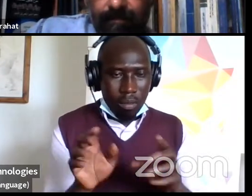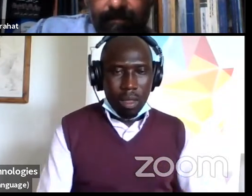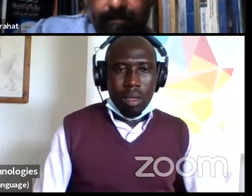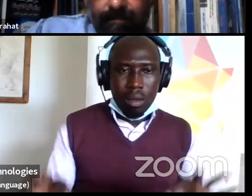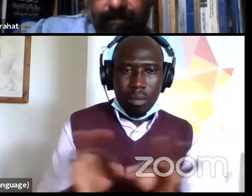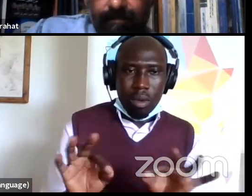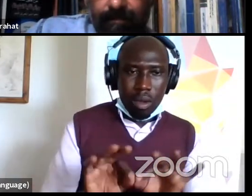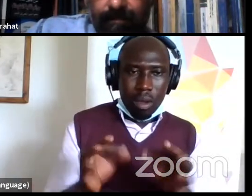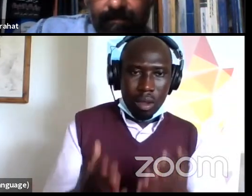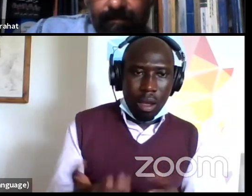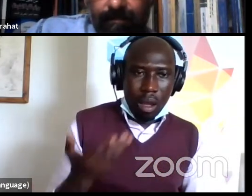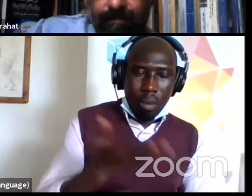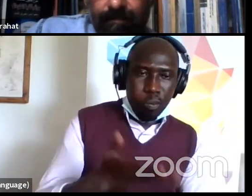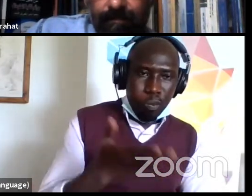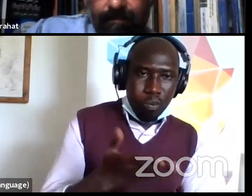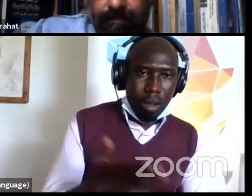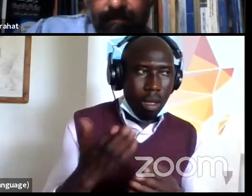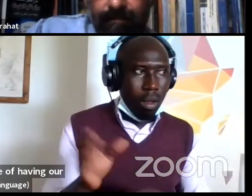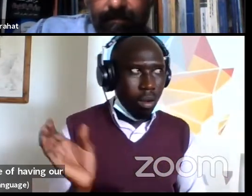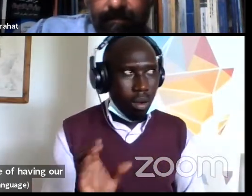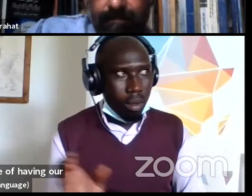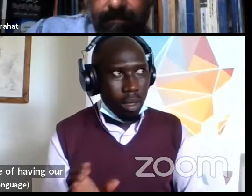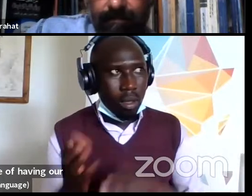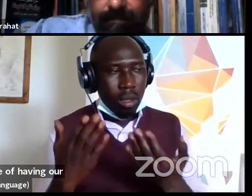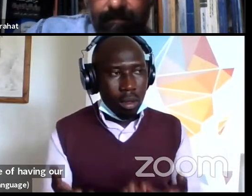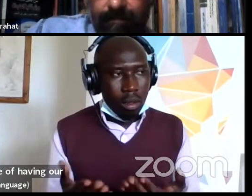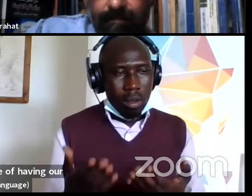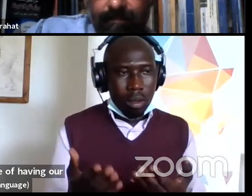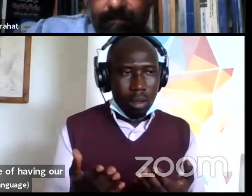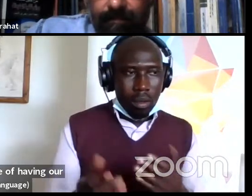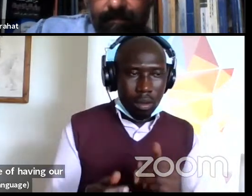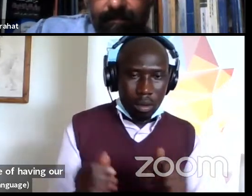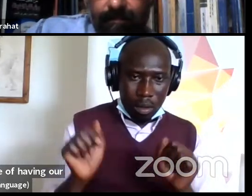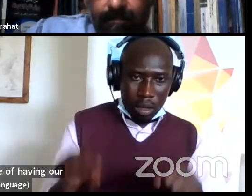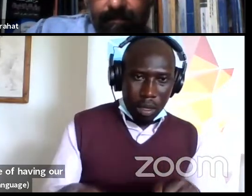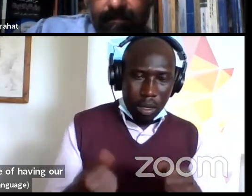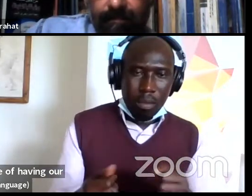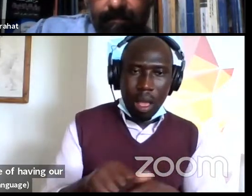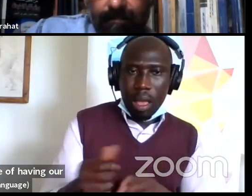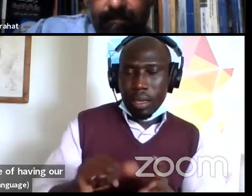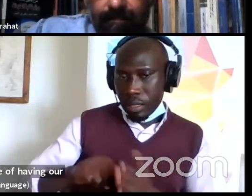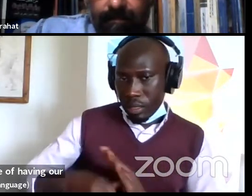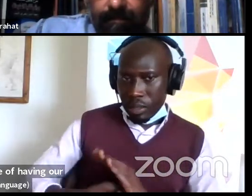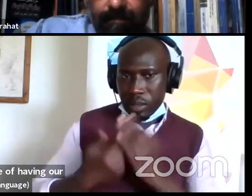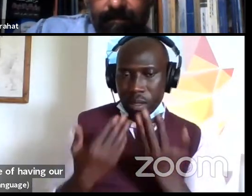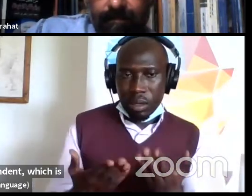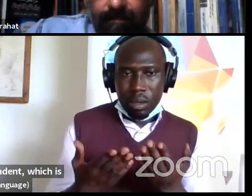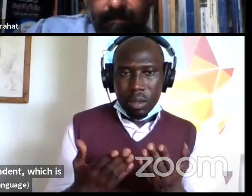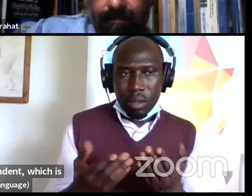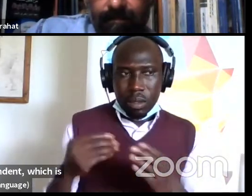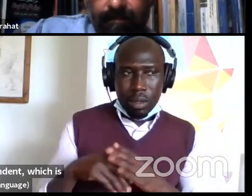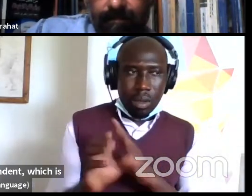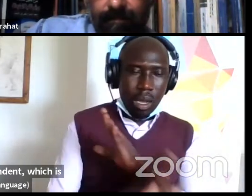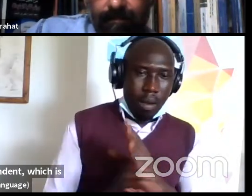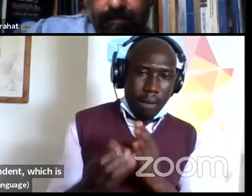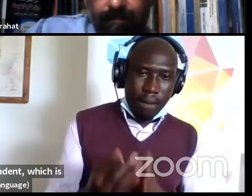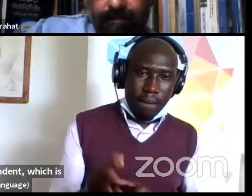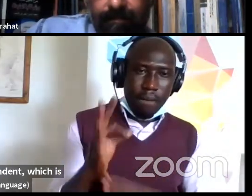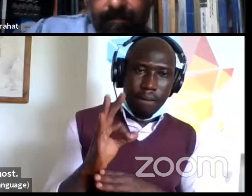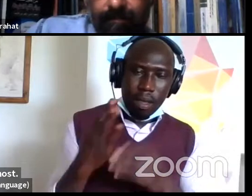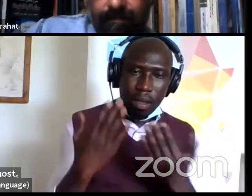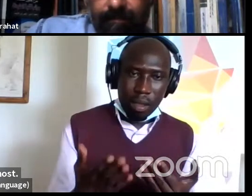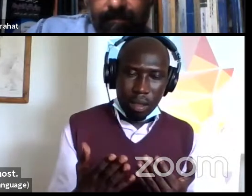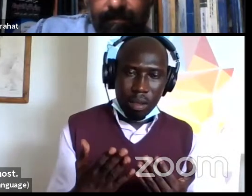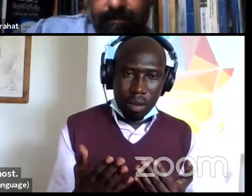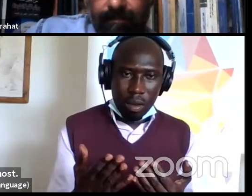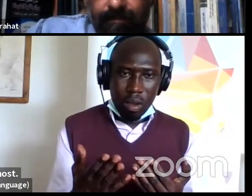of having our commissions actually being independent, which is unfortunately not the case in most countries. Or if it's the case, you end